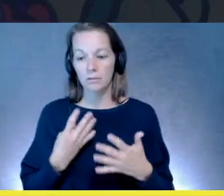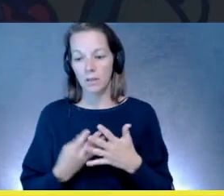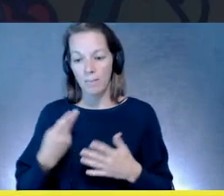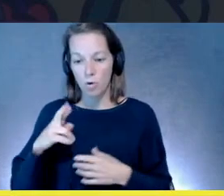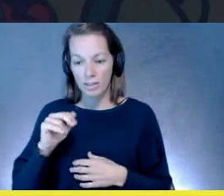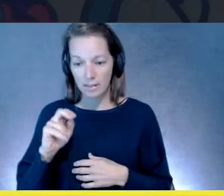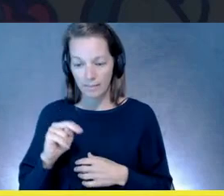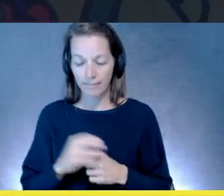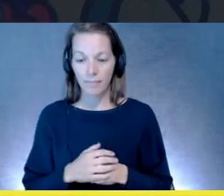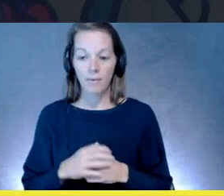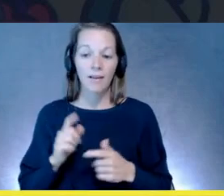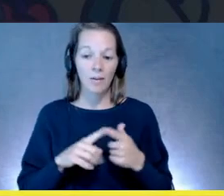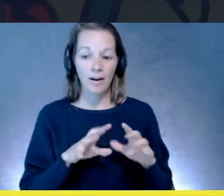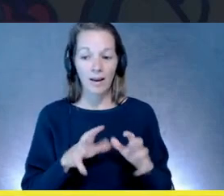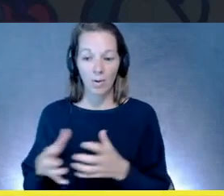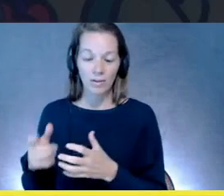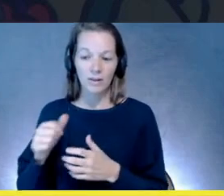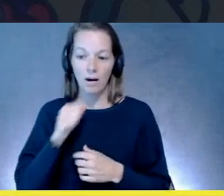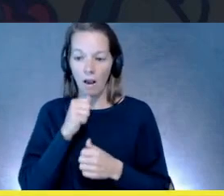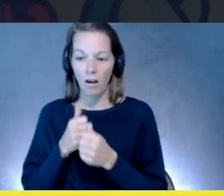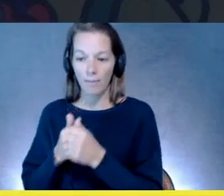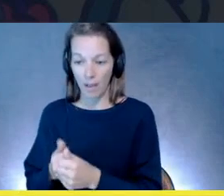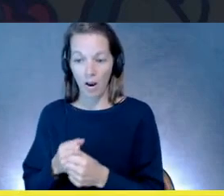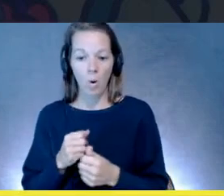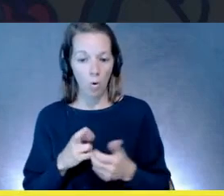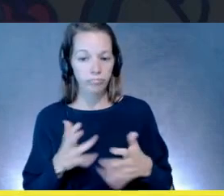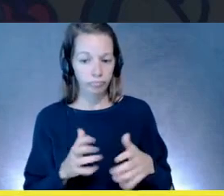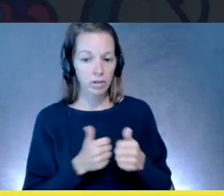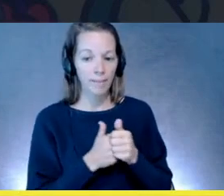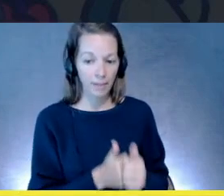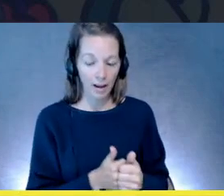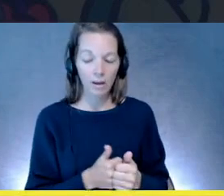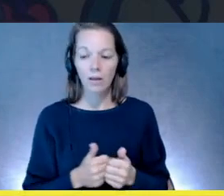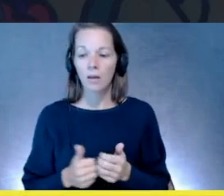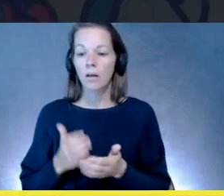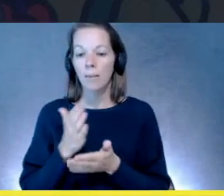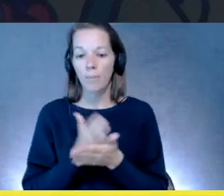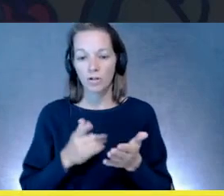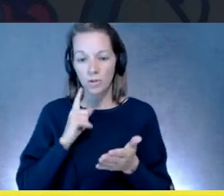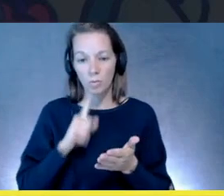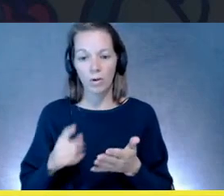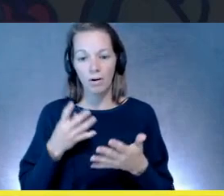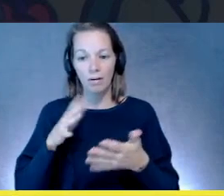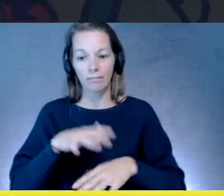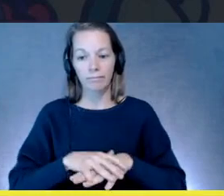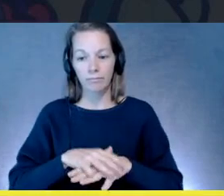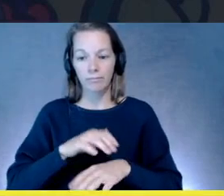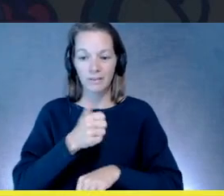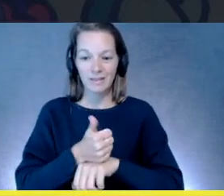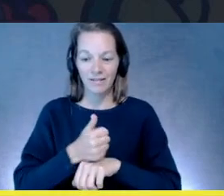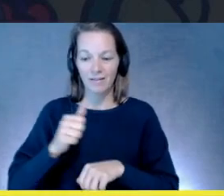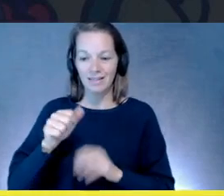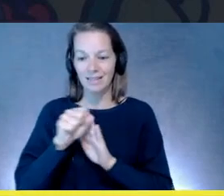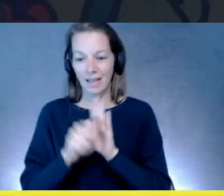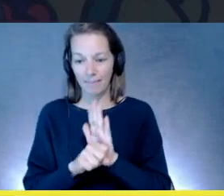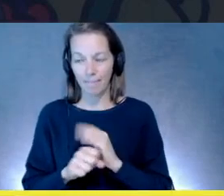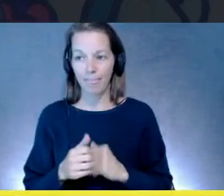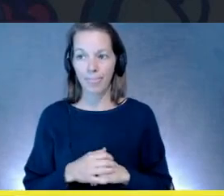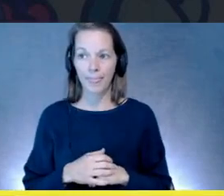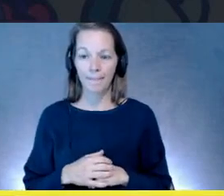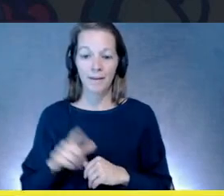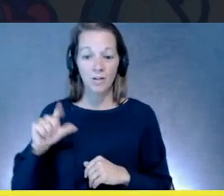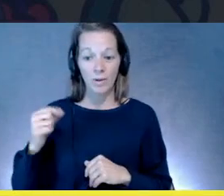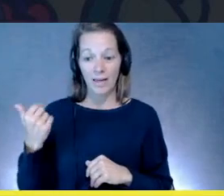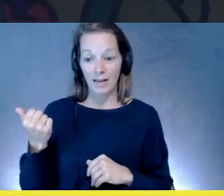then categorized as non-compliant or compliant, and then the proportion of these facilities were mapped by state. And we did this in 2019